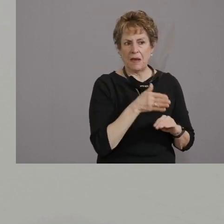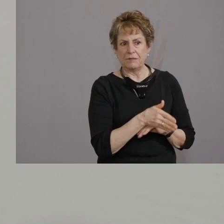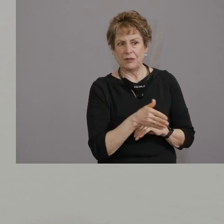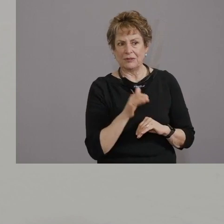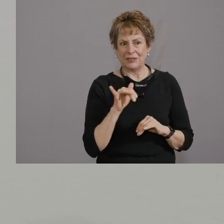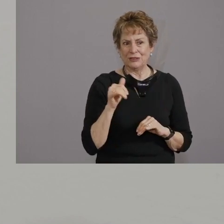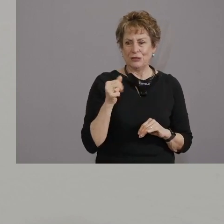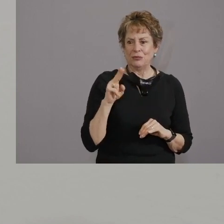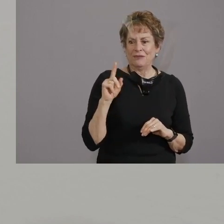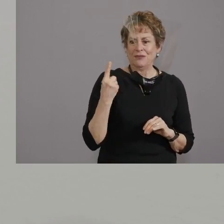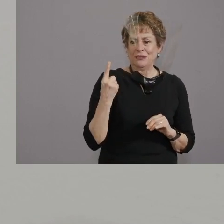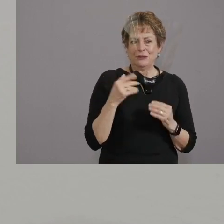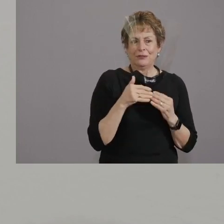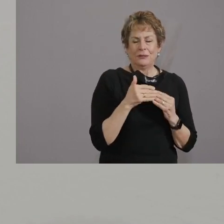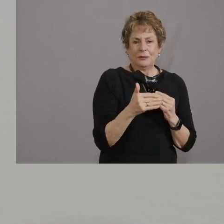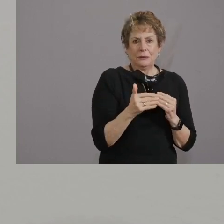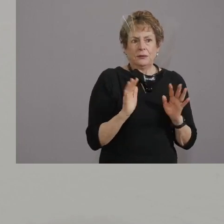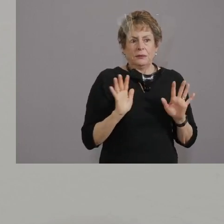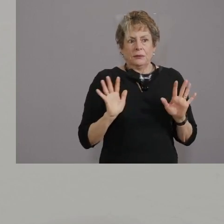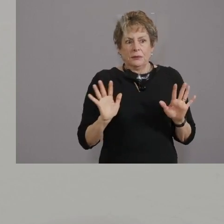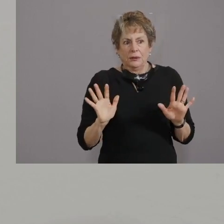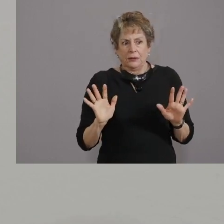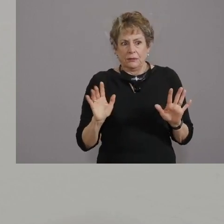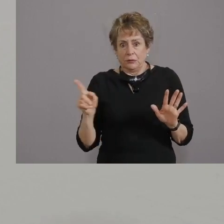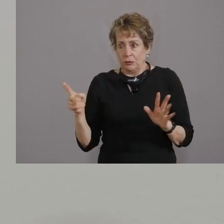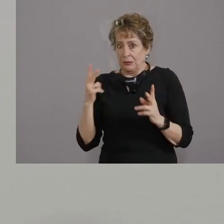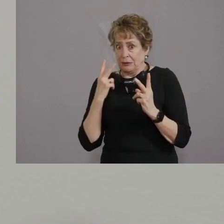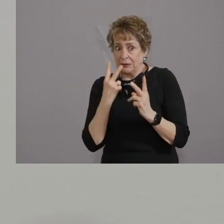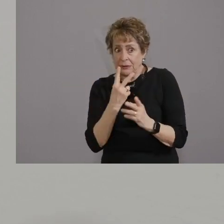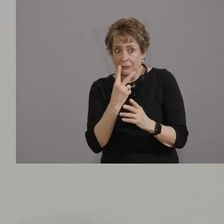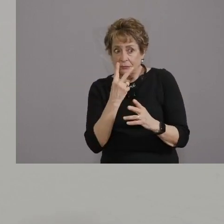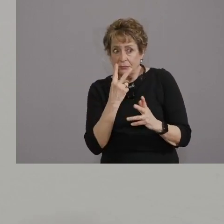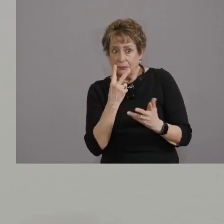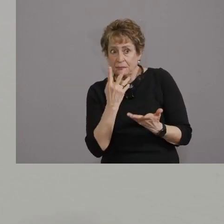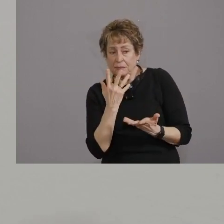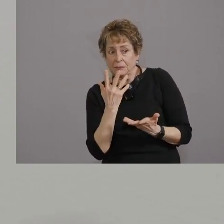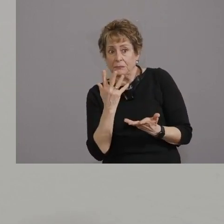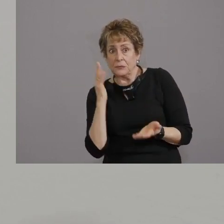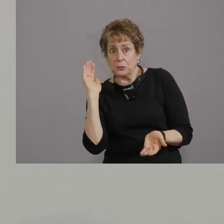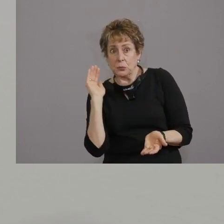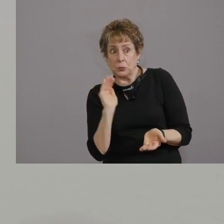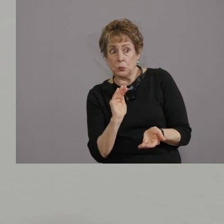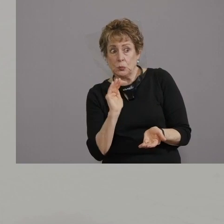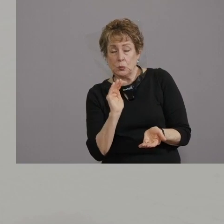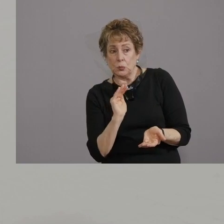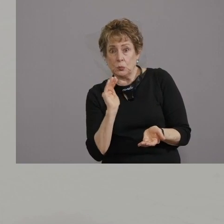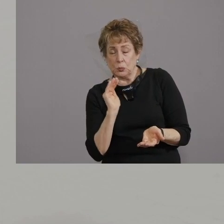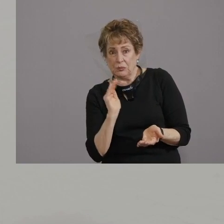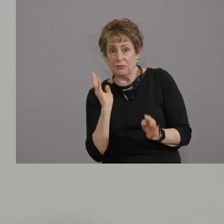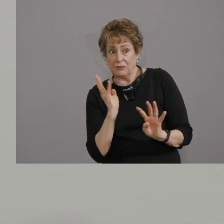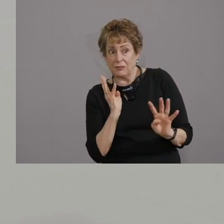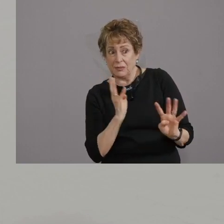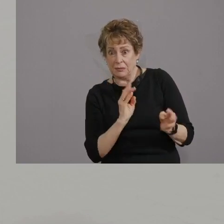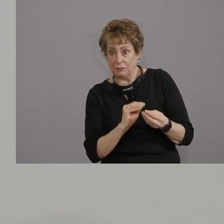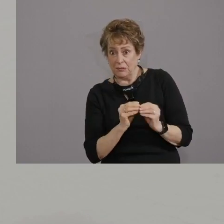Are we seeing a leveling off of the hospitalizations, and might that have an effect on deaths down